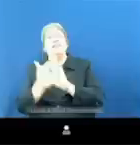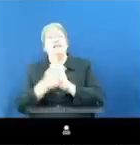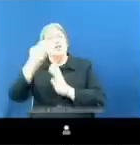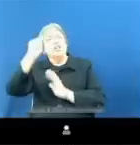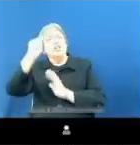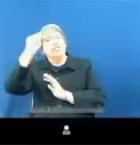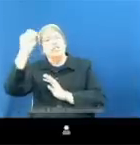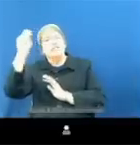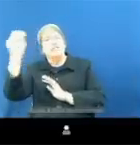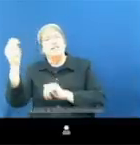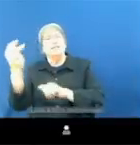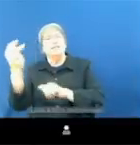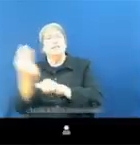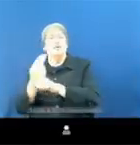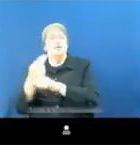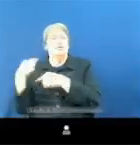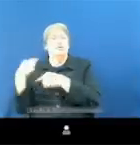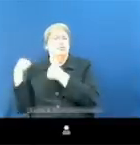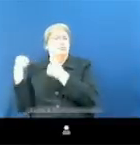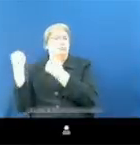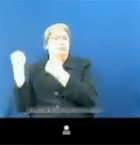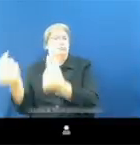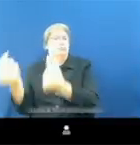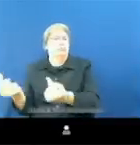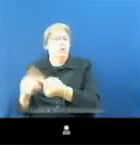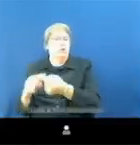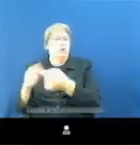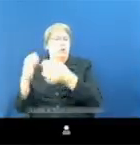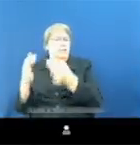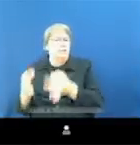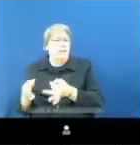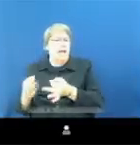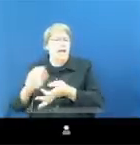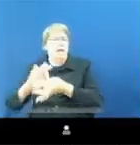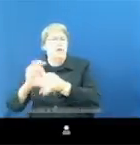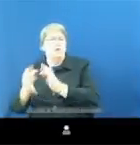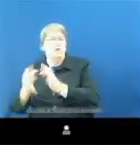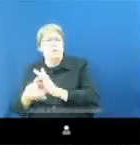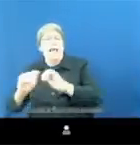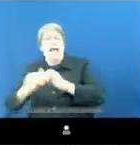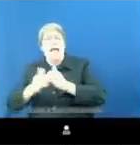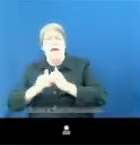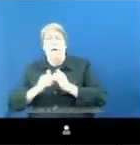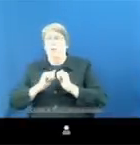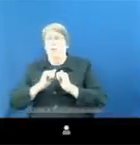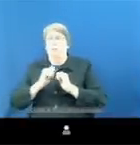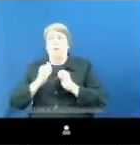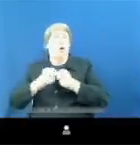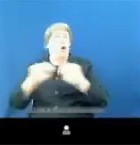the years to interpret how all language interpreters should function.